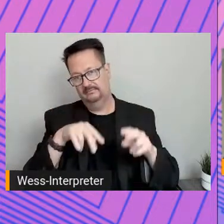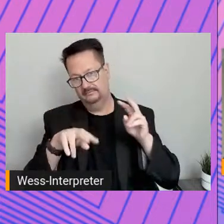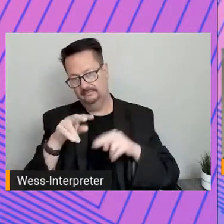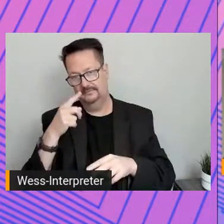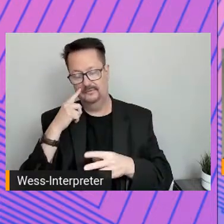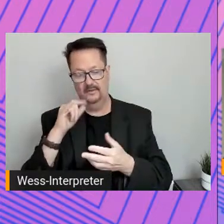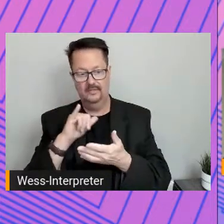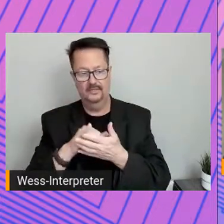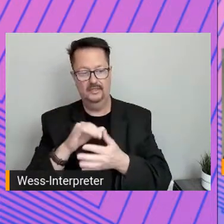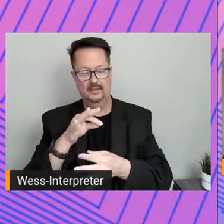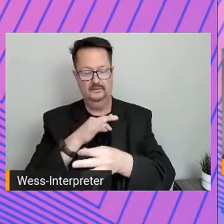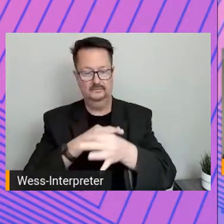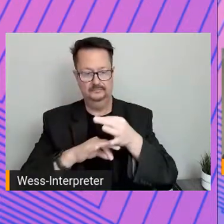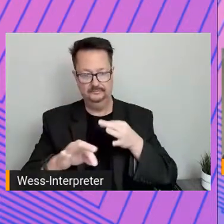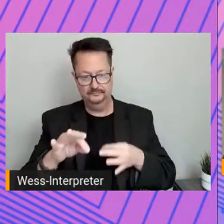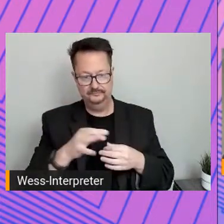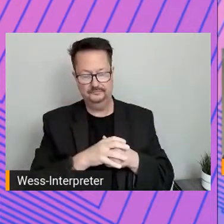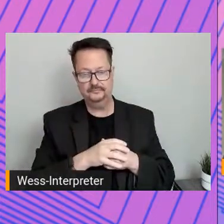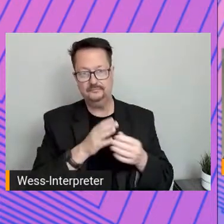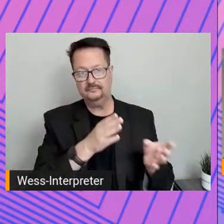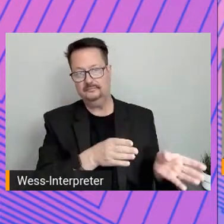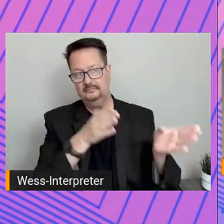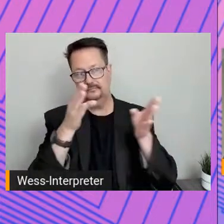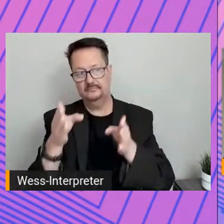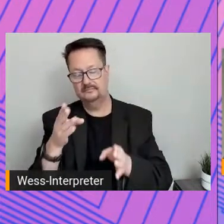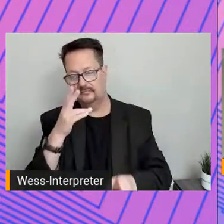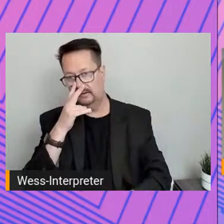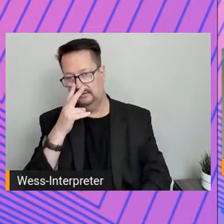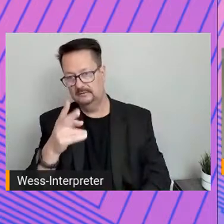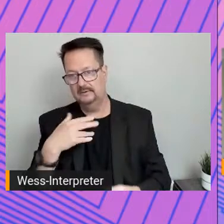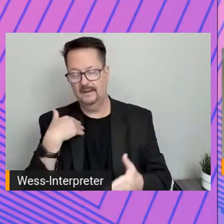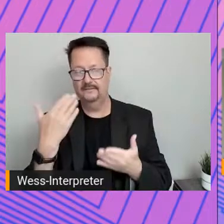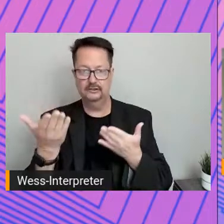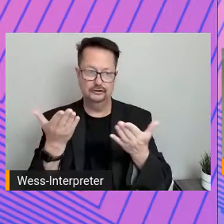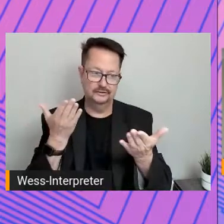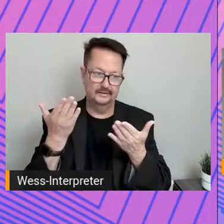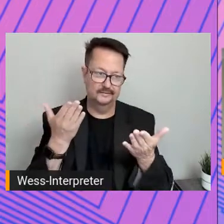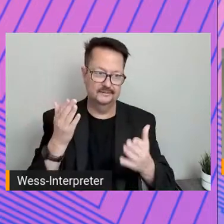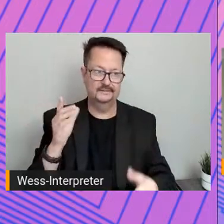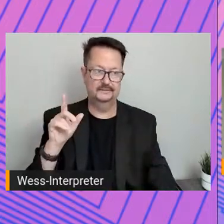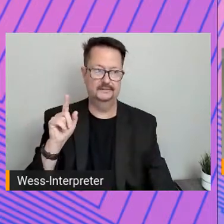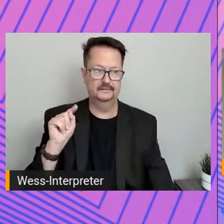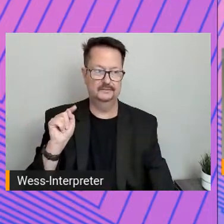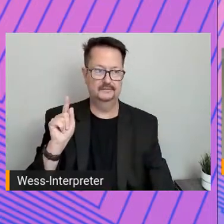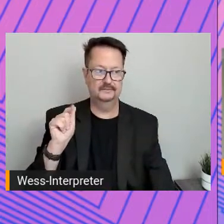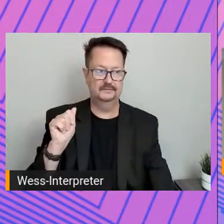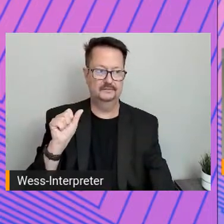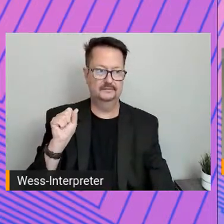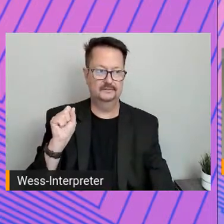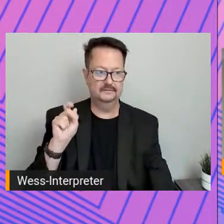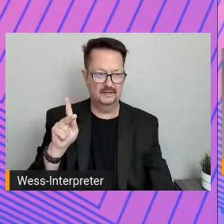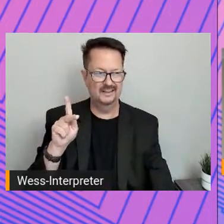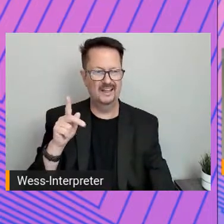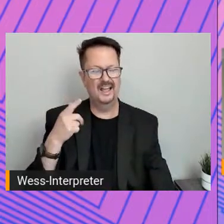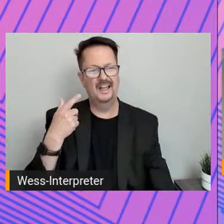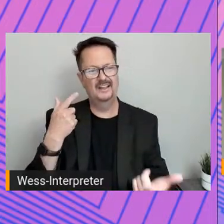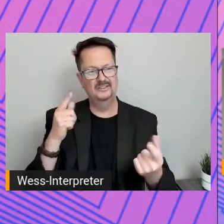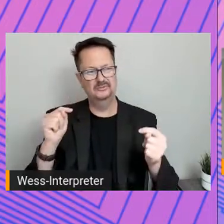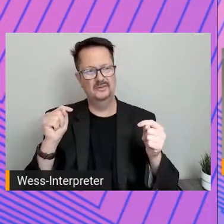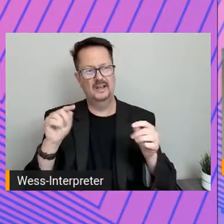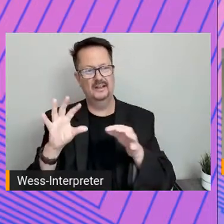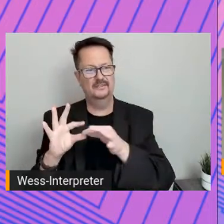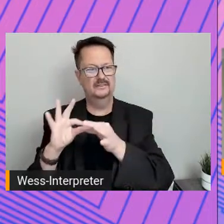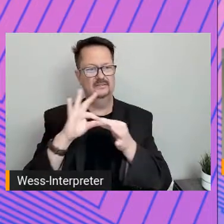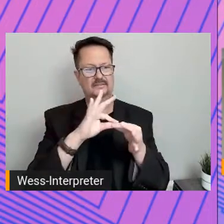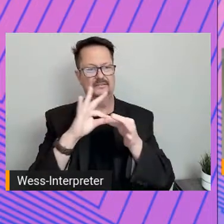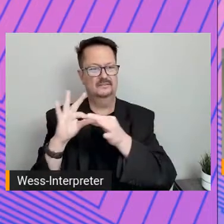instead. And then you'll see over there that we've got our services and we've got our tasks. And I usually like to draw parallels between ECS and Kubernetes,